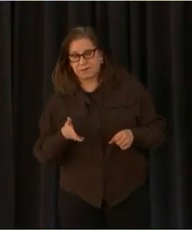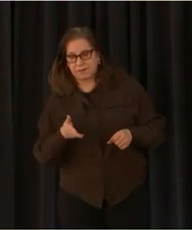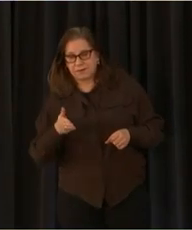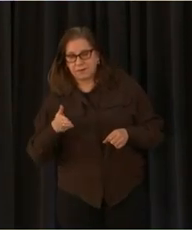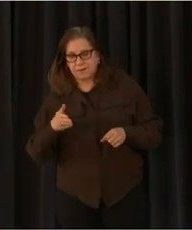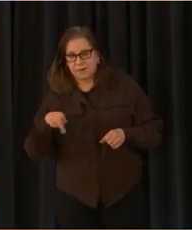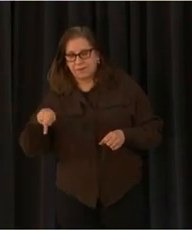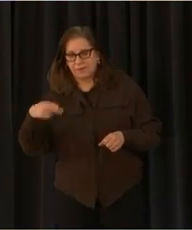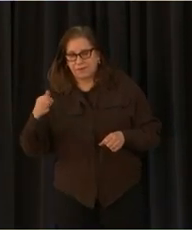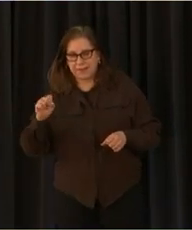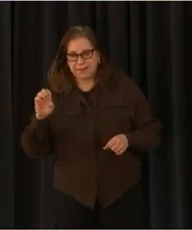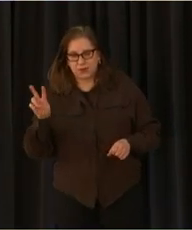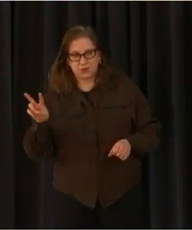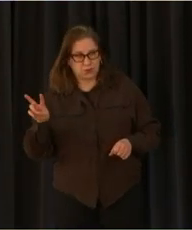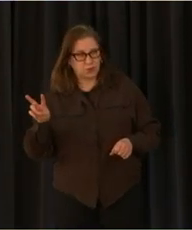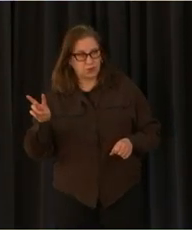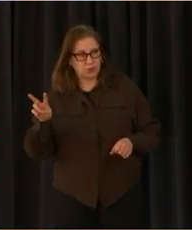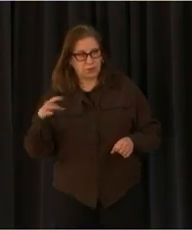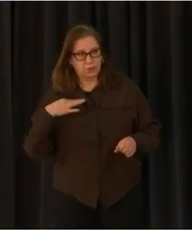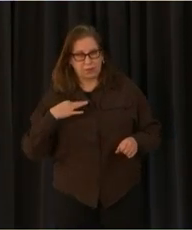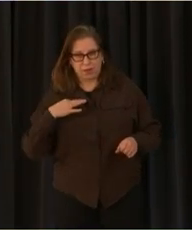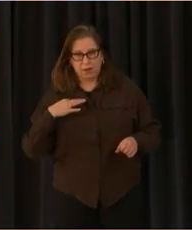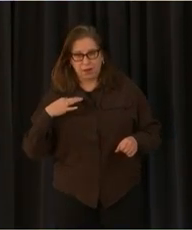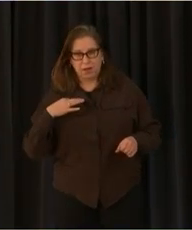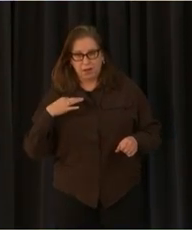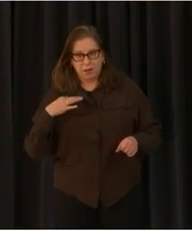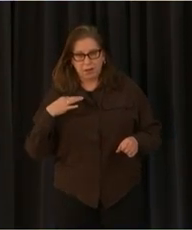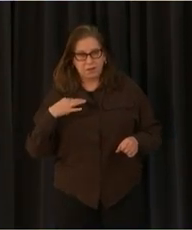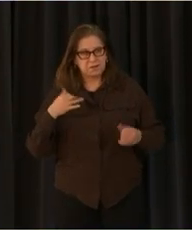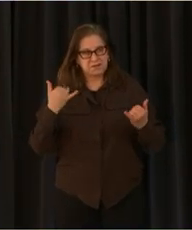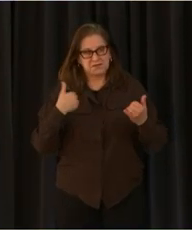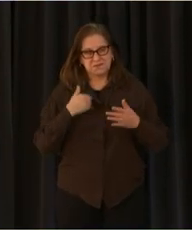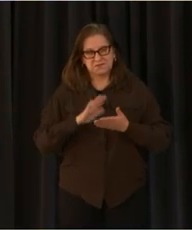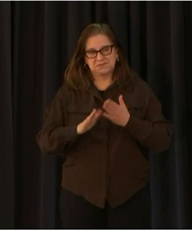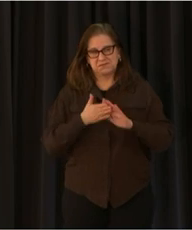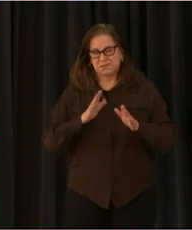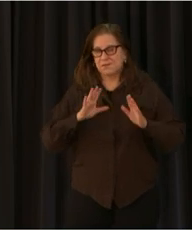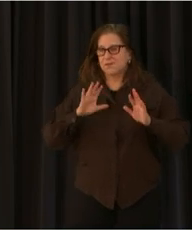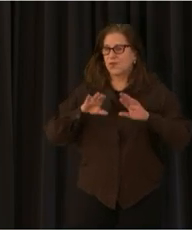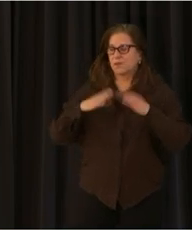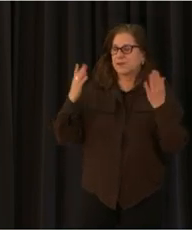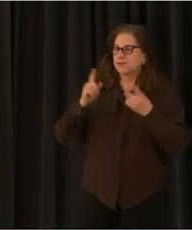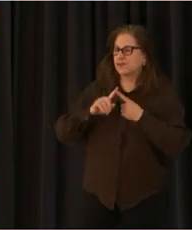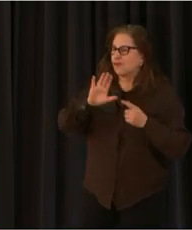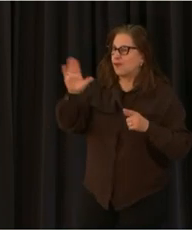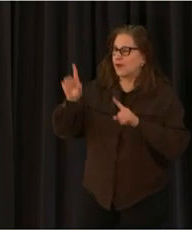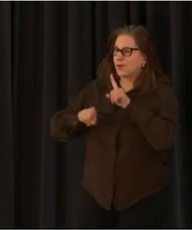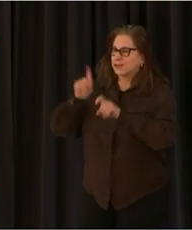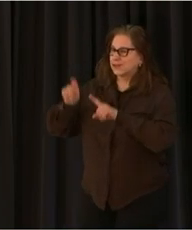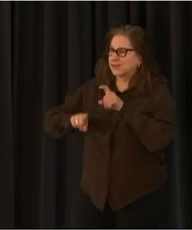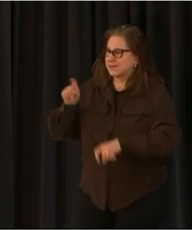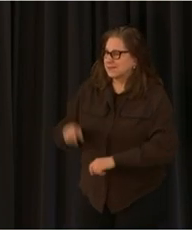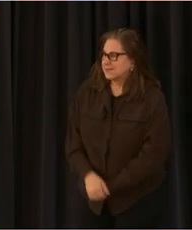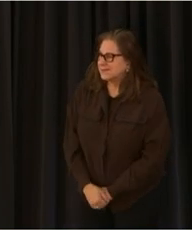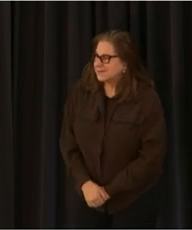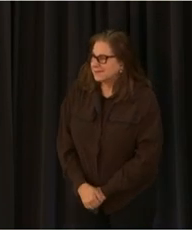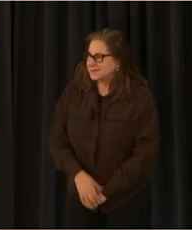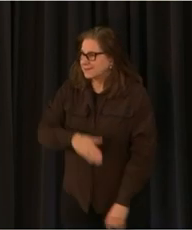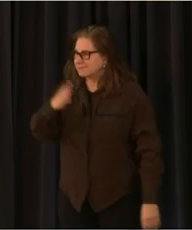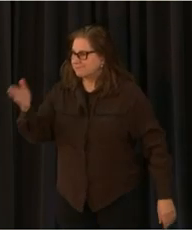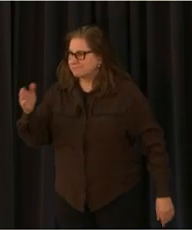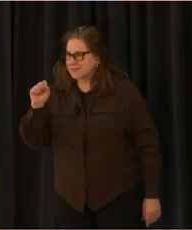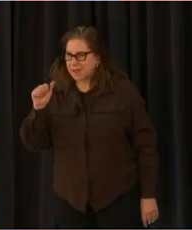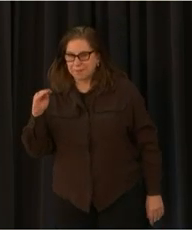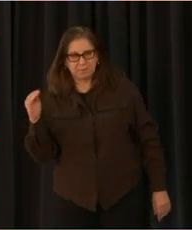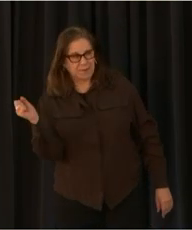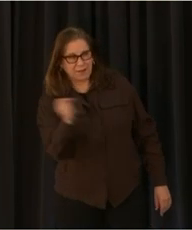Yes, Sam? Yes, Mayor. So you did note the 500,000 nationally, and I guess the city is